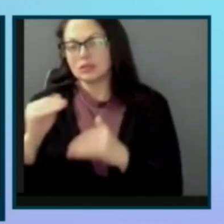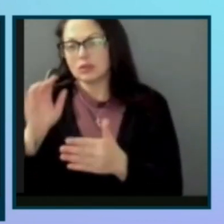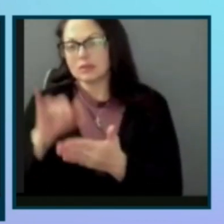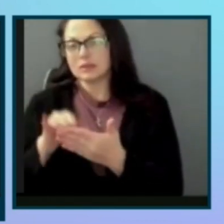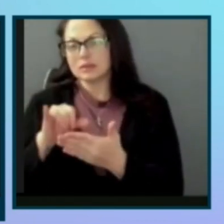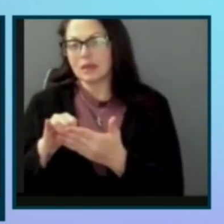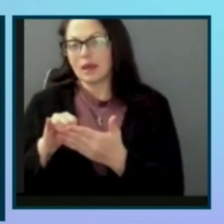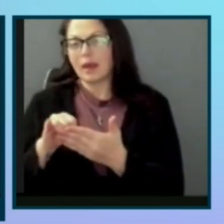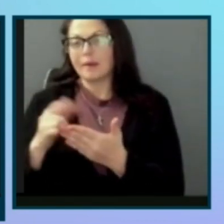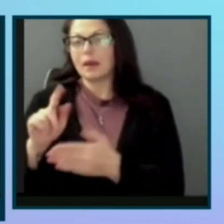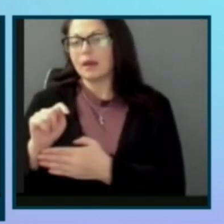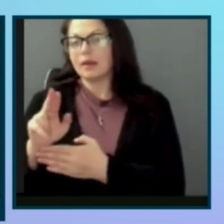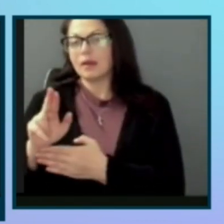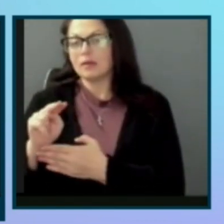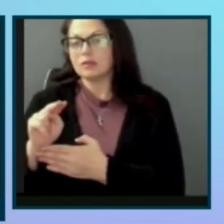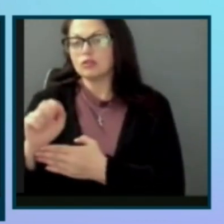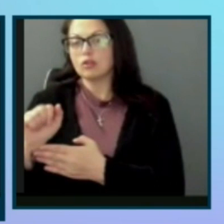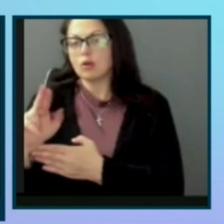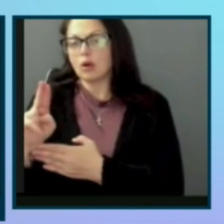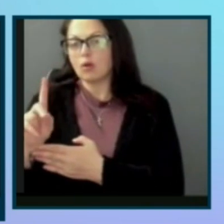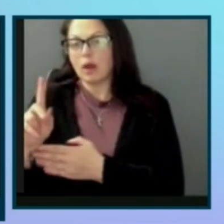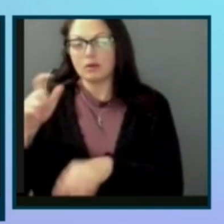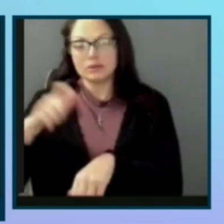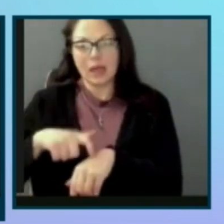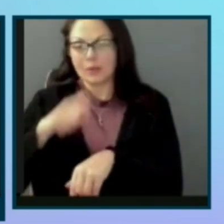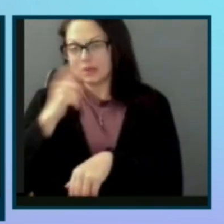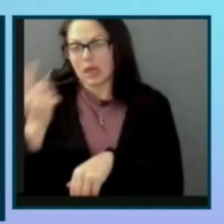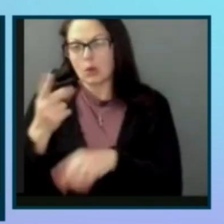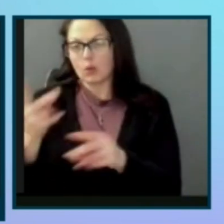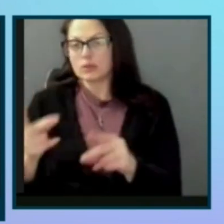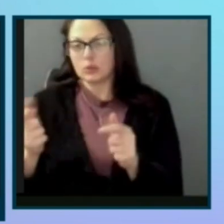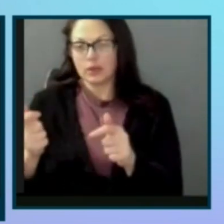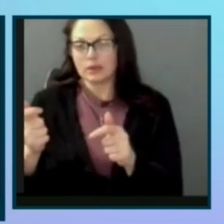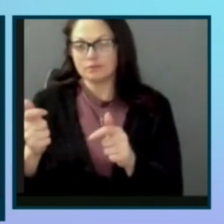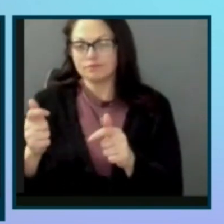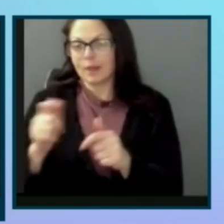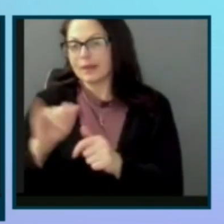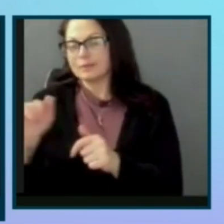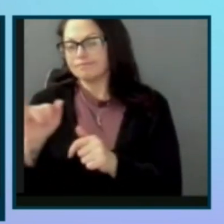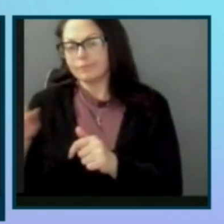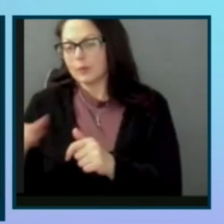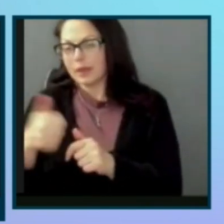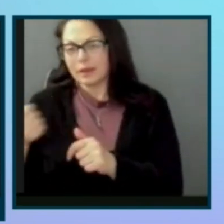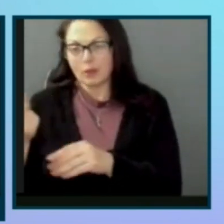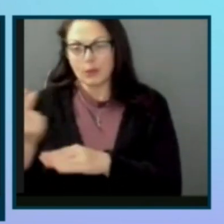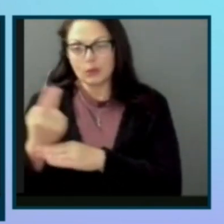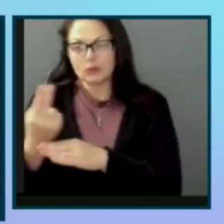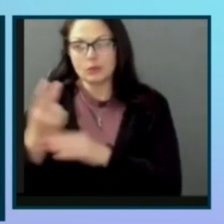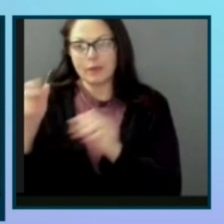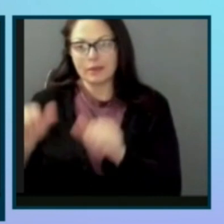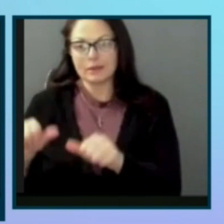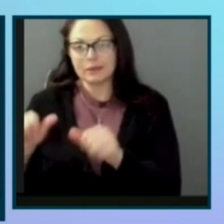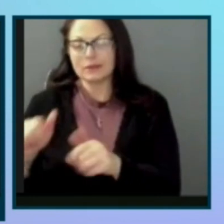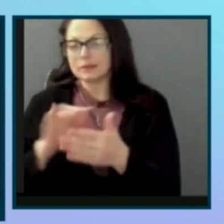the turnaround time isn't always as quick as the turnaround time for maybe another usability study that someone's running. So